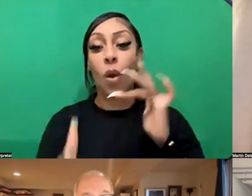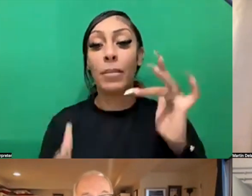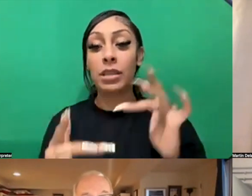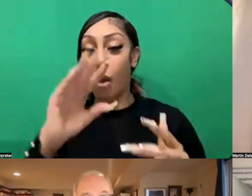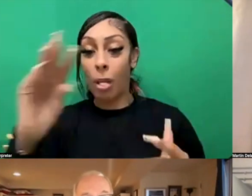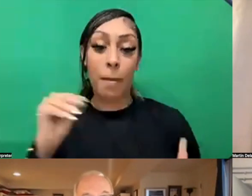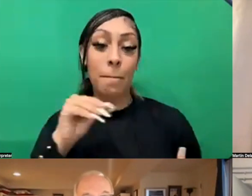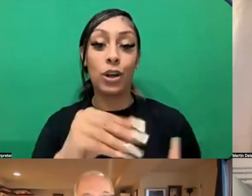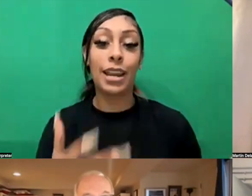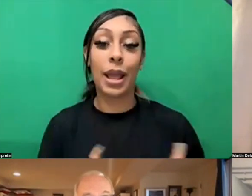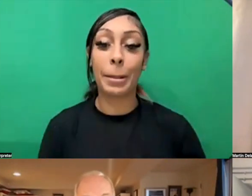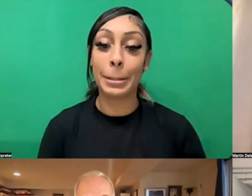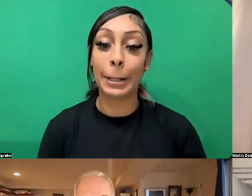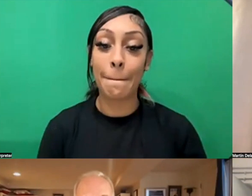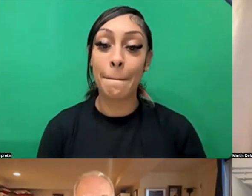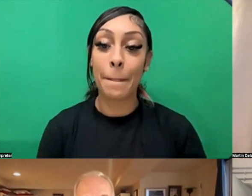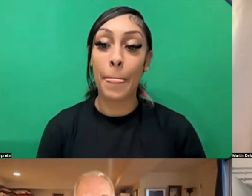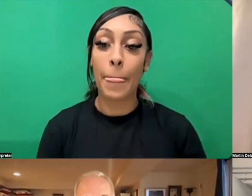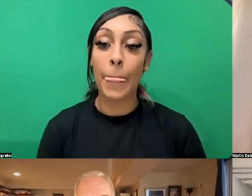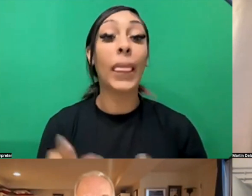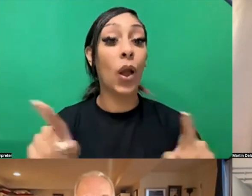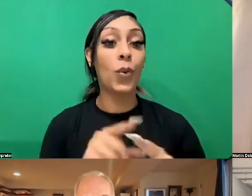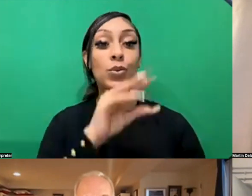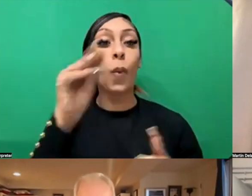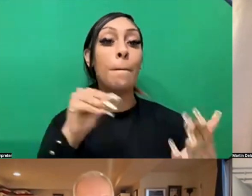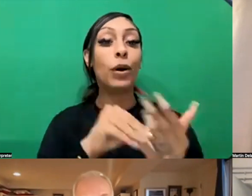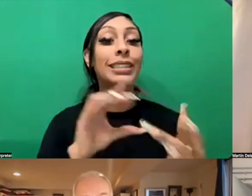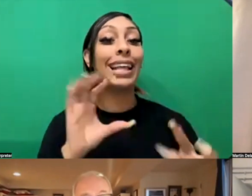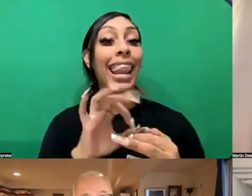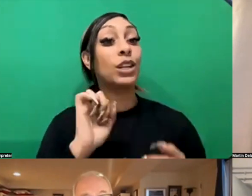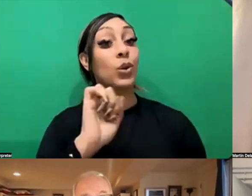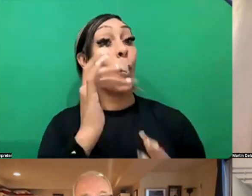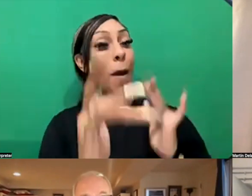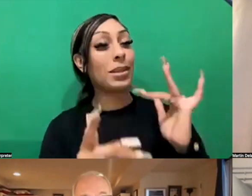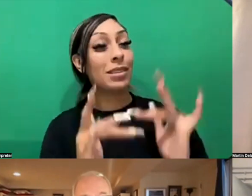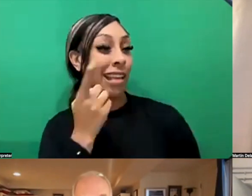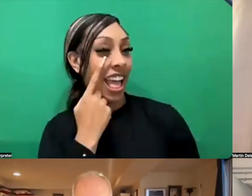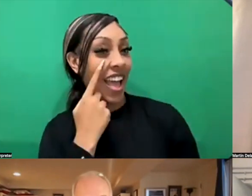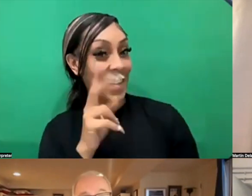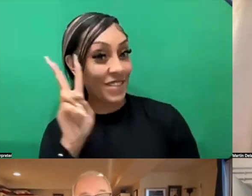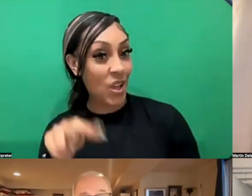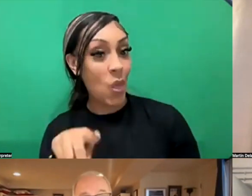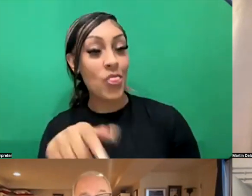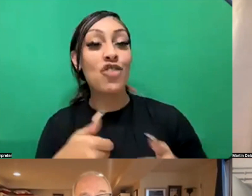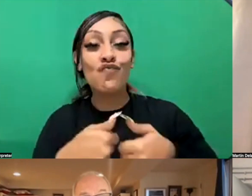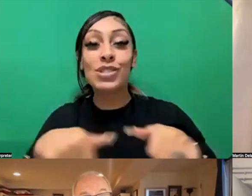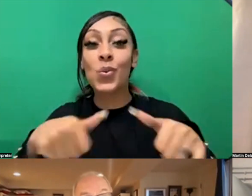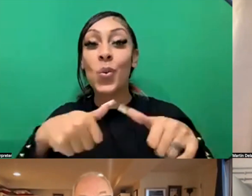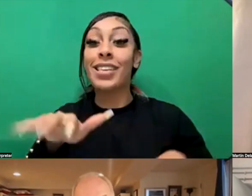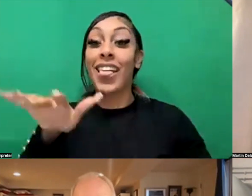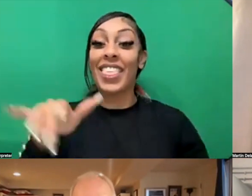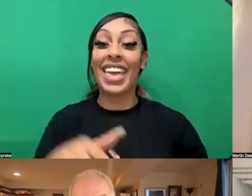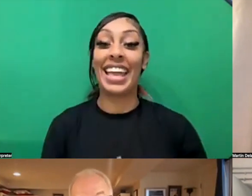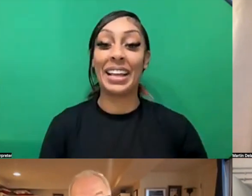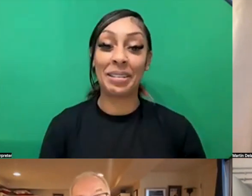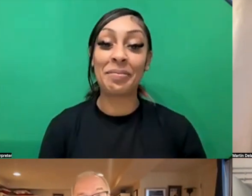in. I've also just popped a link to Roger's site as well, so you can look at those resources he mentioned. Brilliant. Okay. Yeah, I